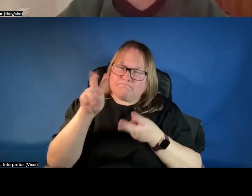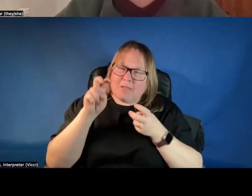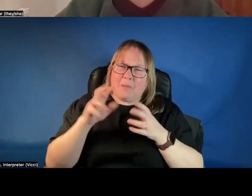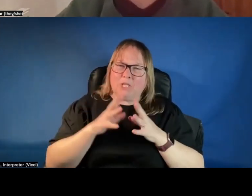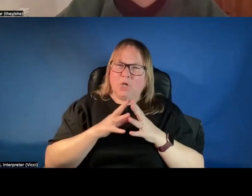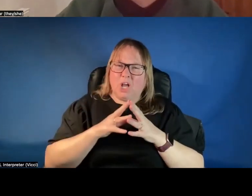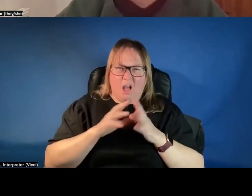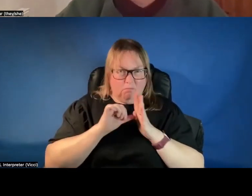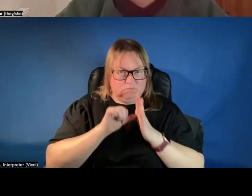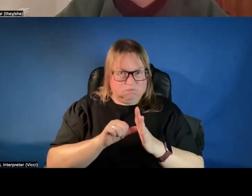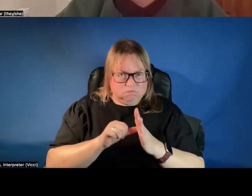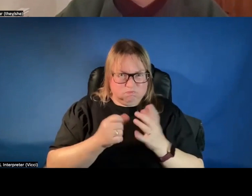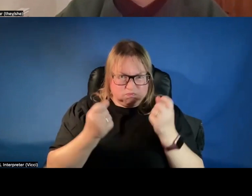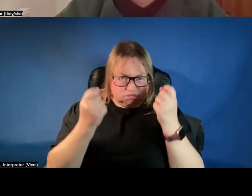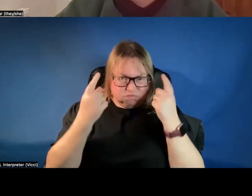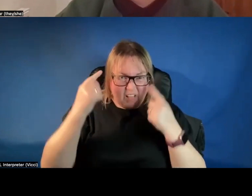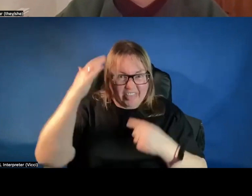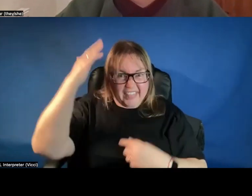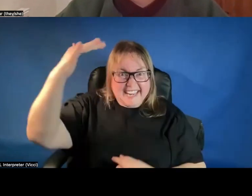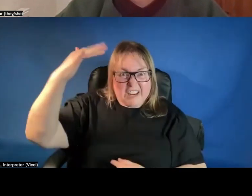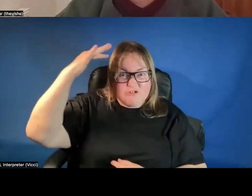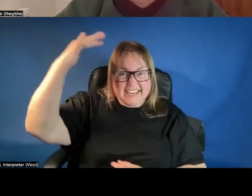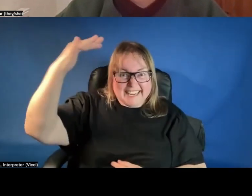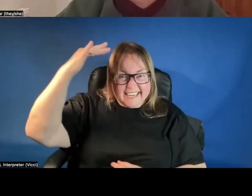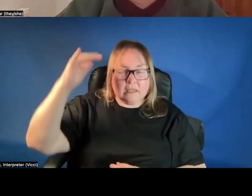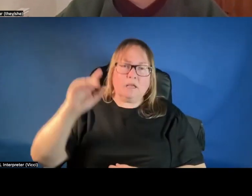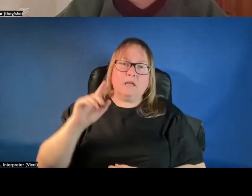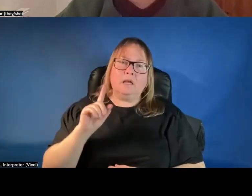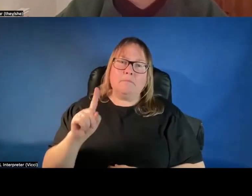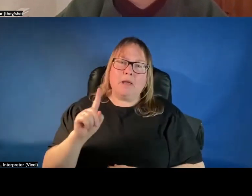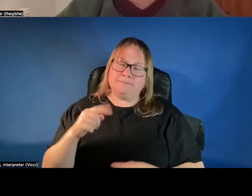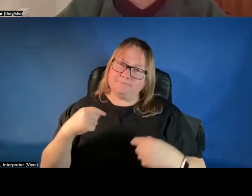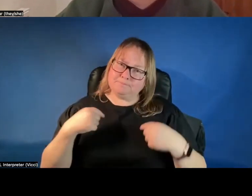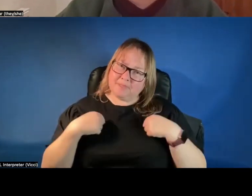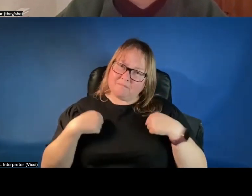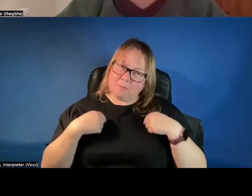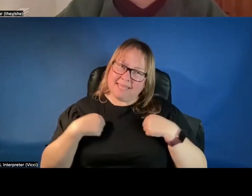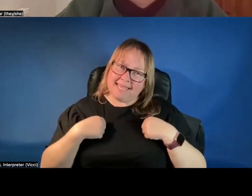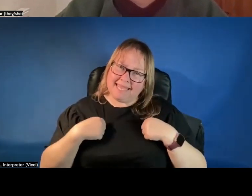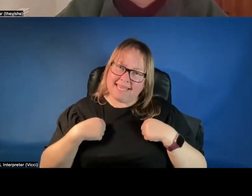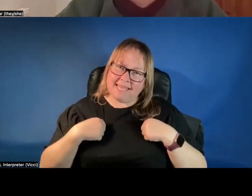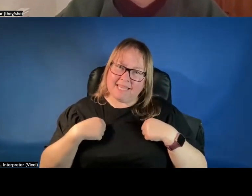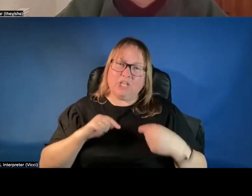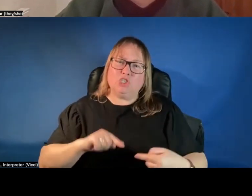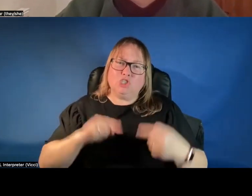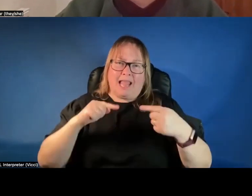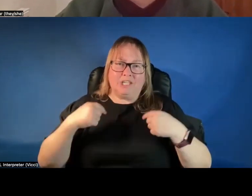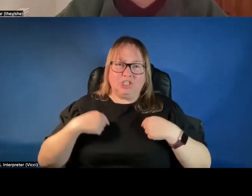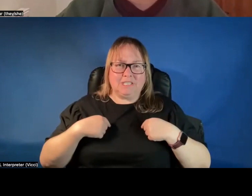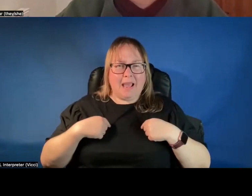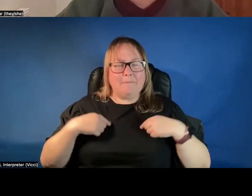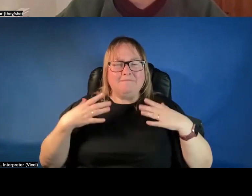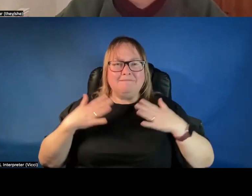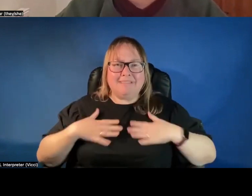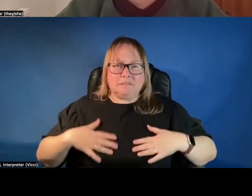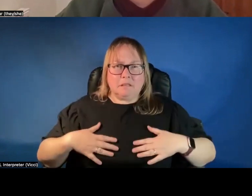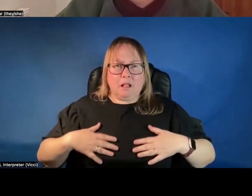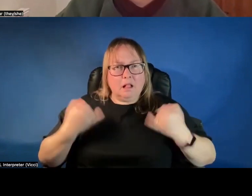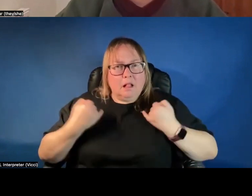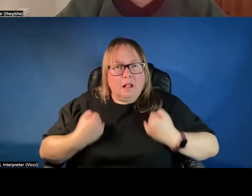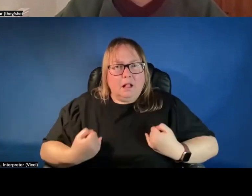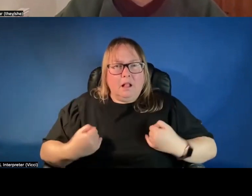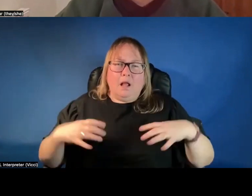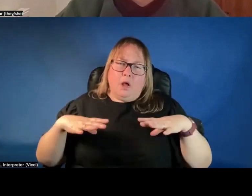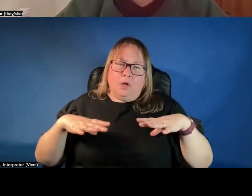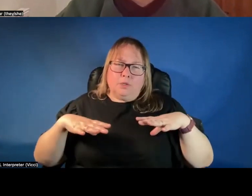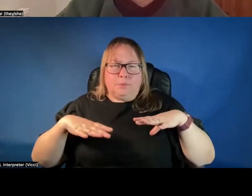theoretical, and I was thinking my biggest challenge. So my biggest physical problem is really fatigue, and my biggest